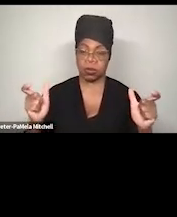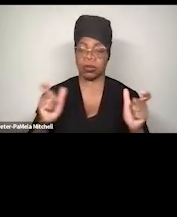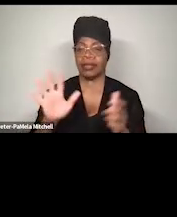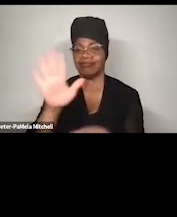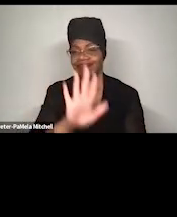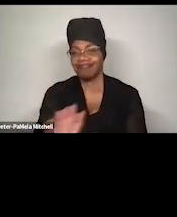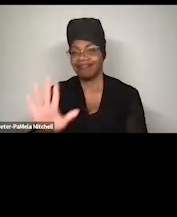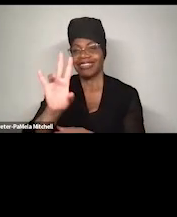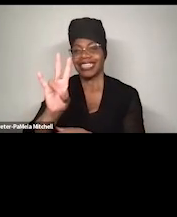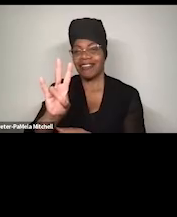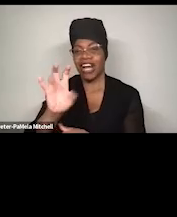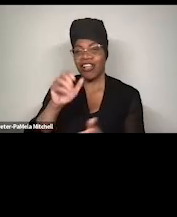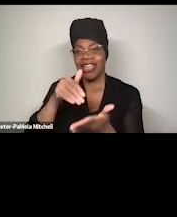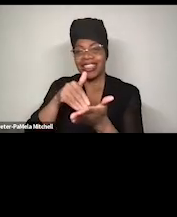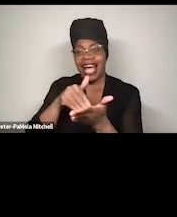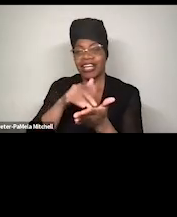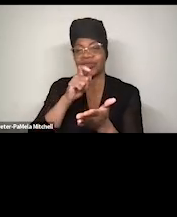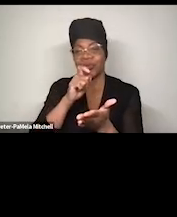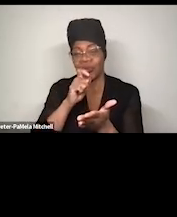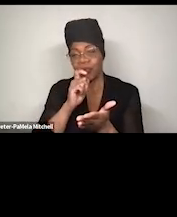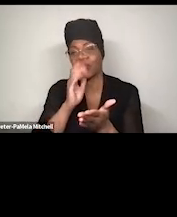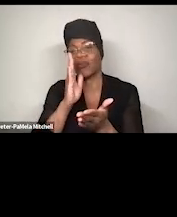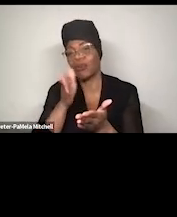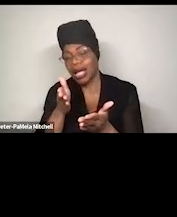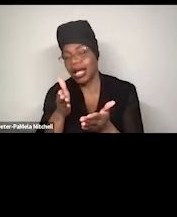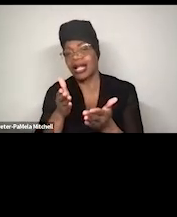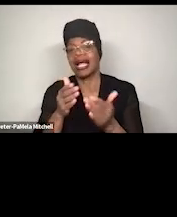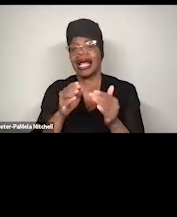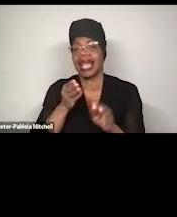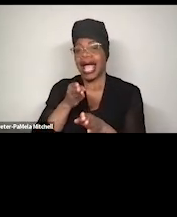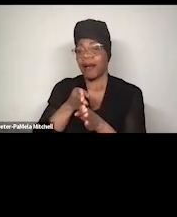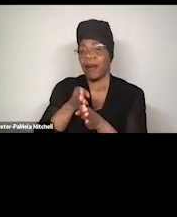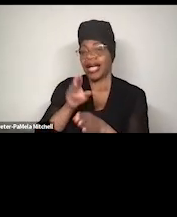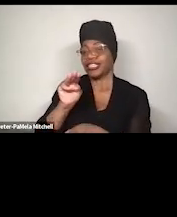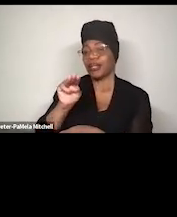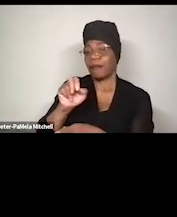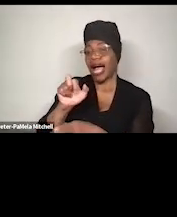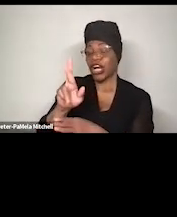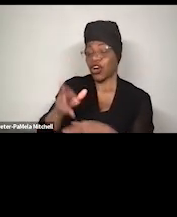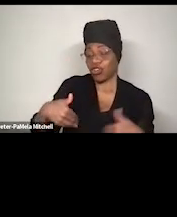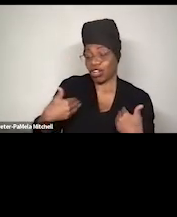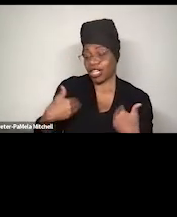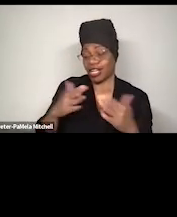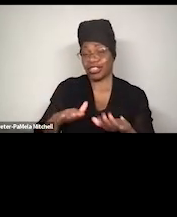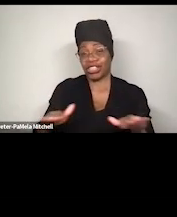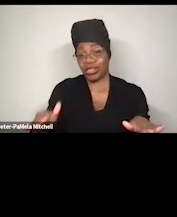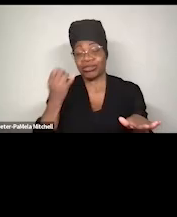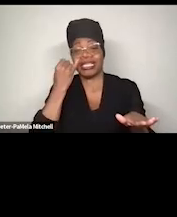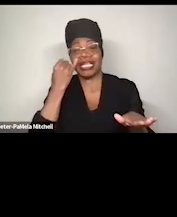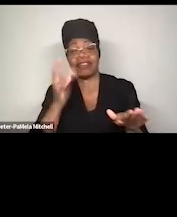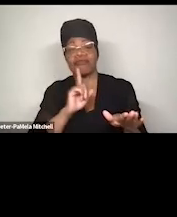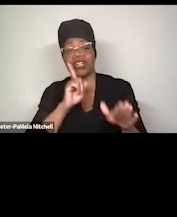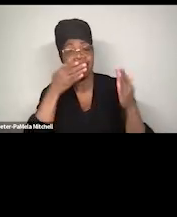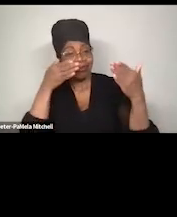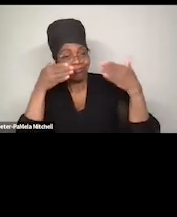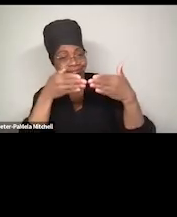or will be unaccompanied minors. And then if we're looking at probabilities here,